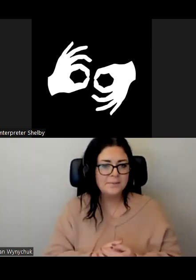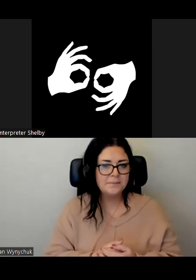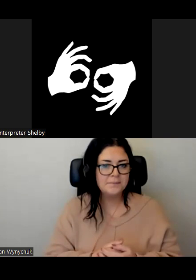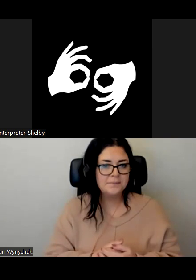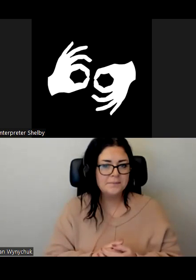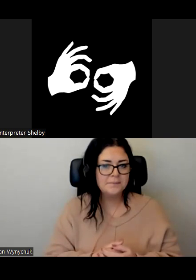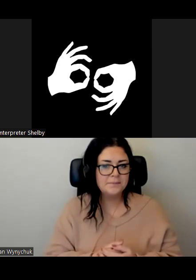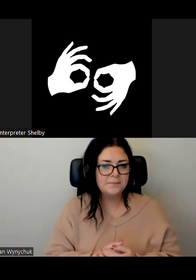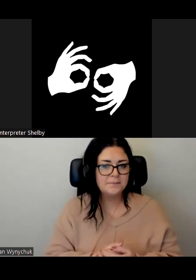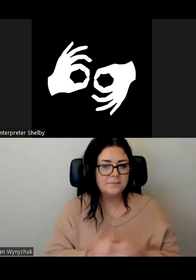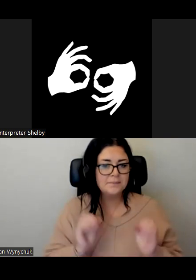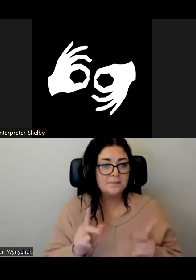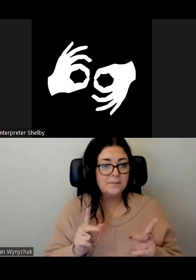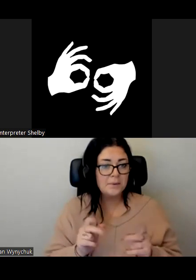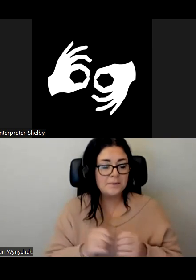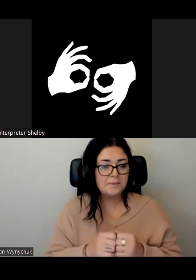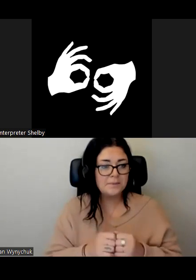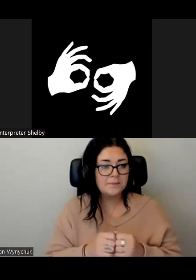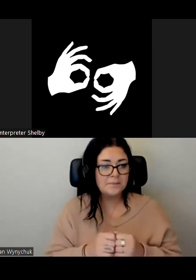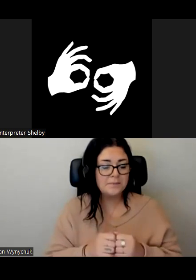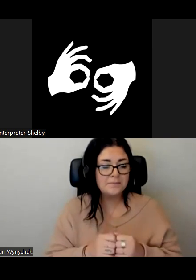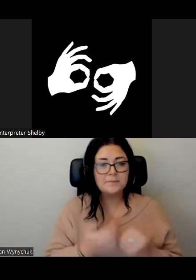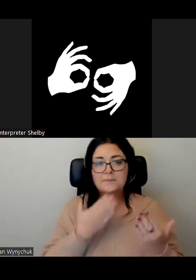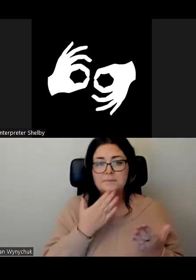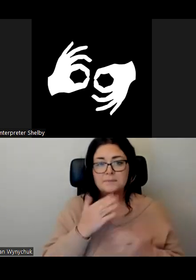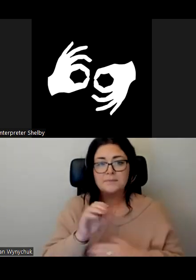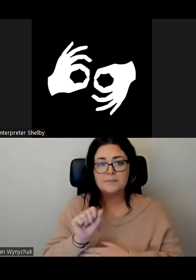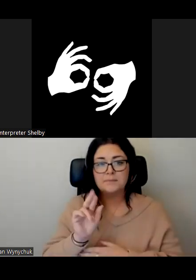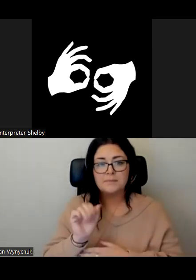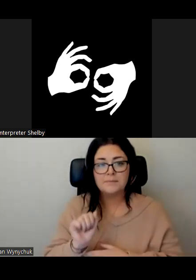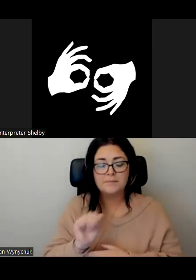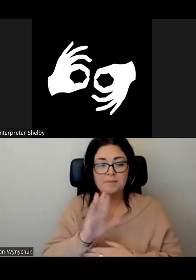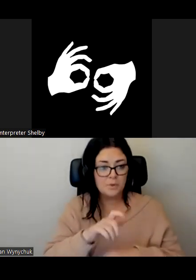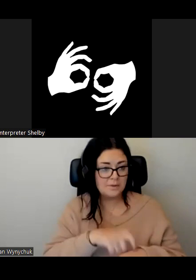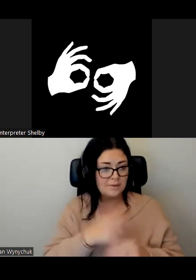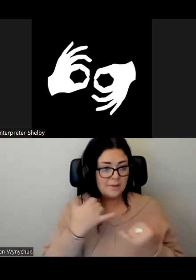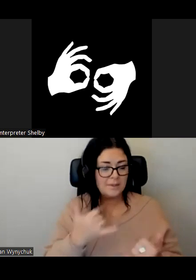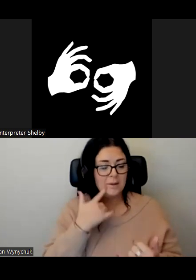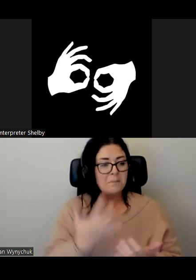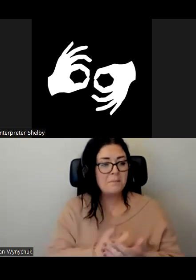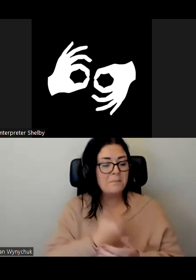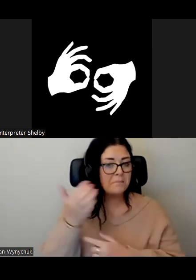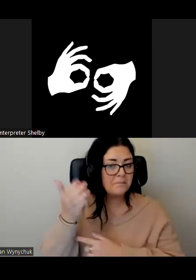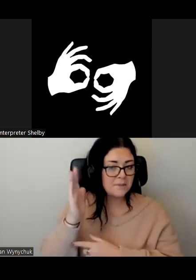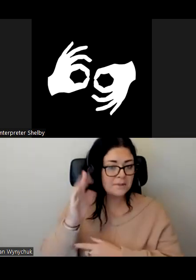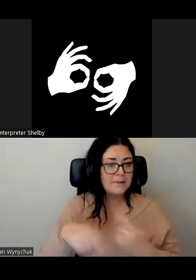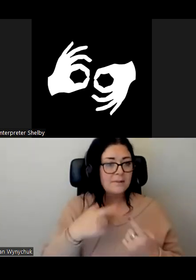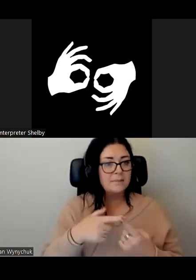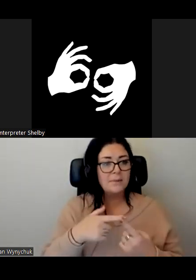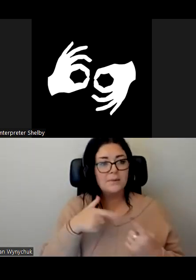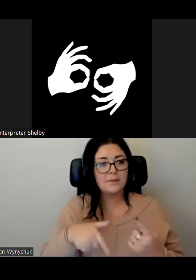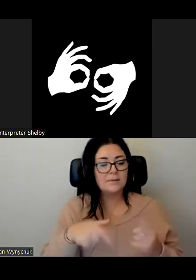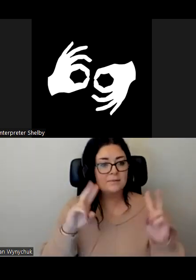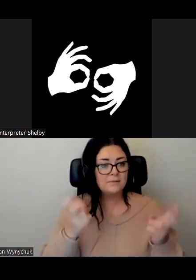Okay, so I would like to thank Sarah for taking the time today to have this conversation, and